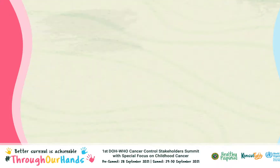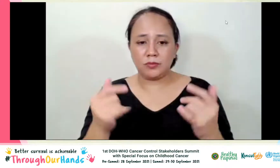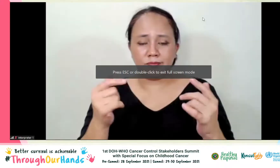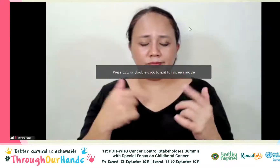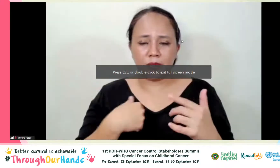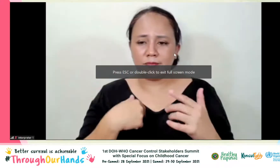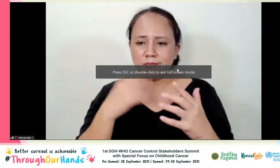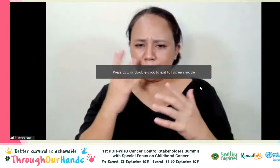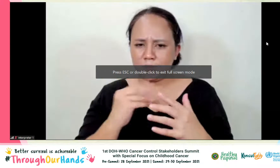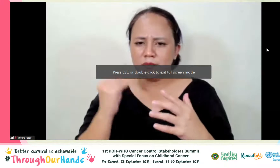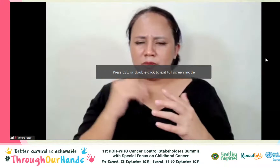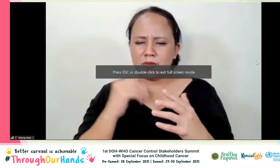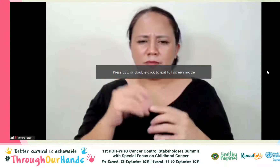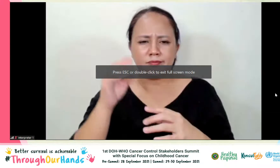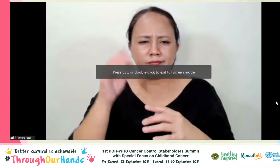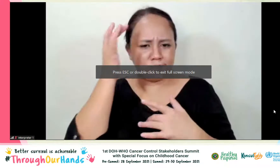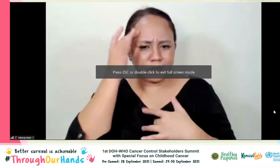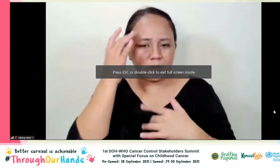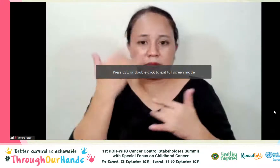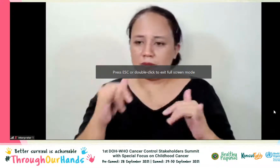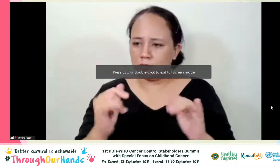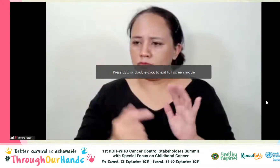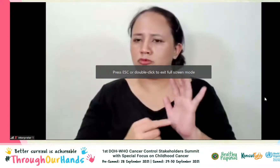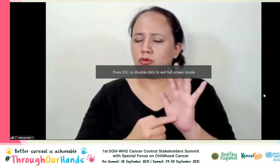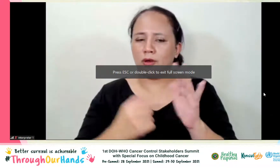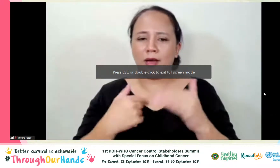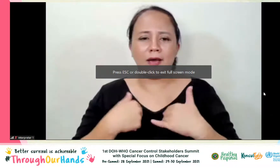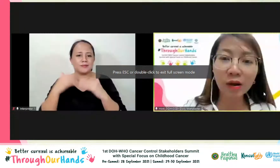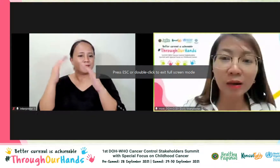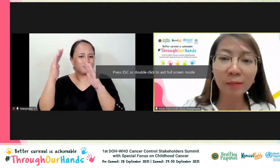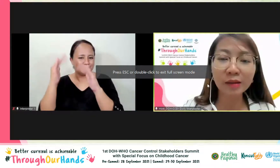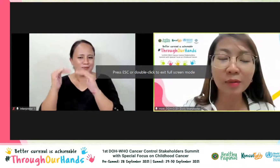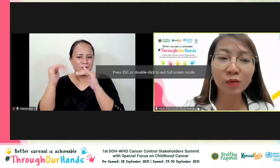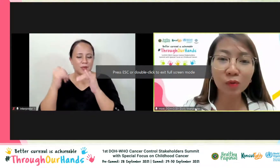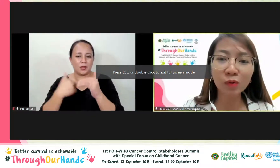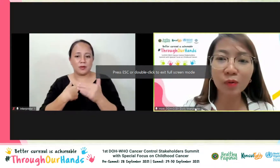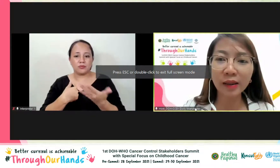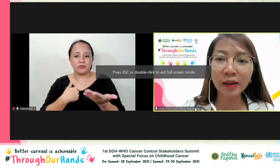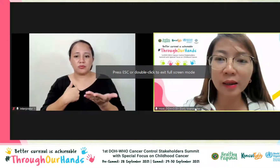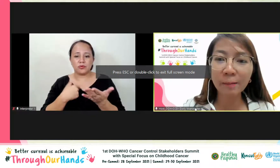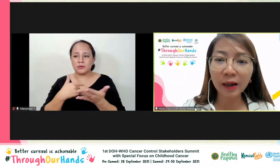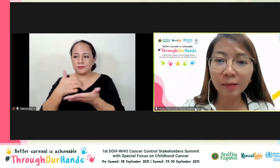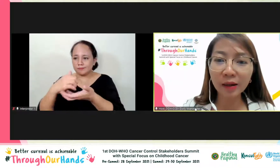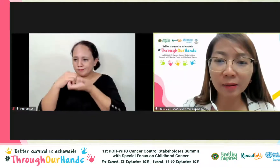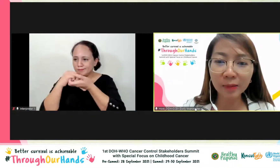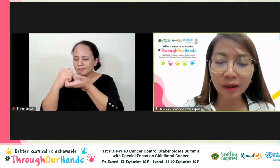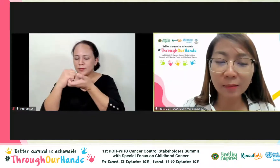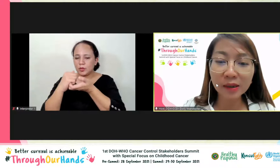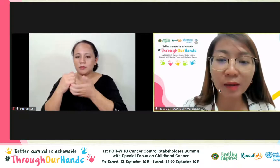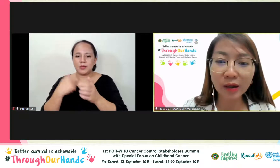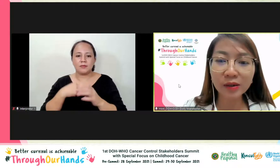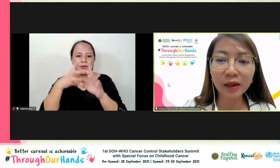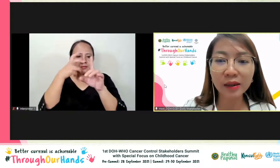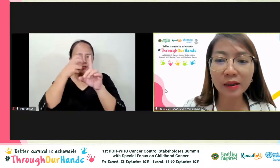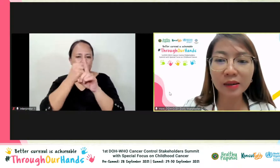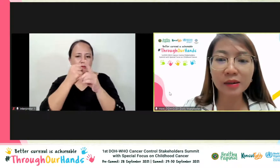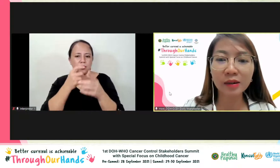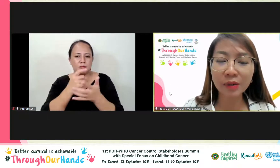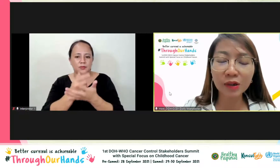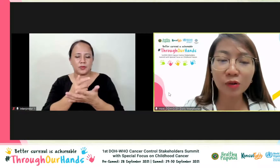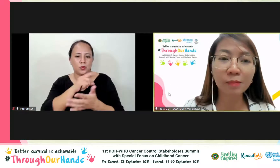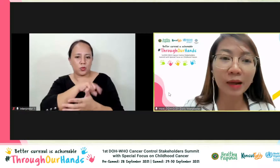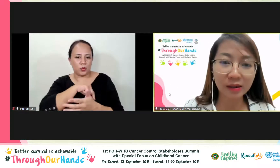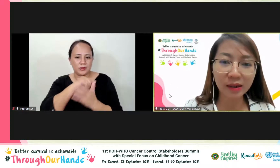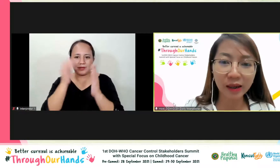sakit ay naipakita pa rin na nariyan ng pag-asa, lalo na kung hawak kamay na magtutulungan para makamit ang mas maayos na kalidad